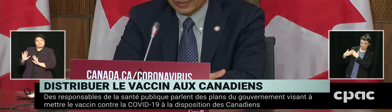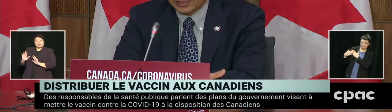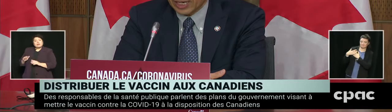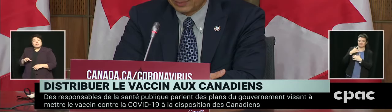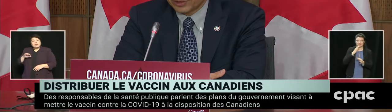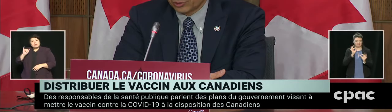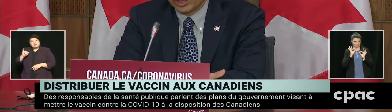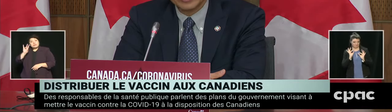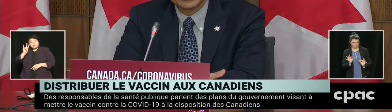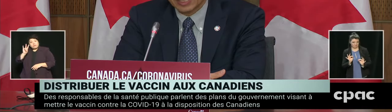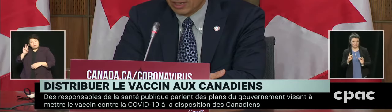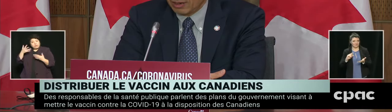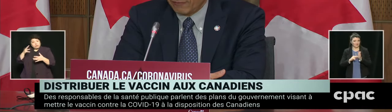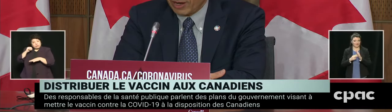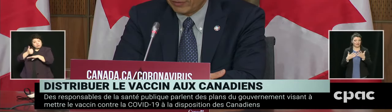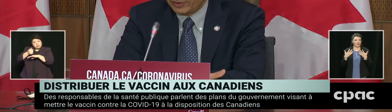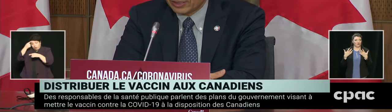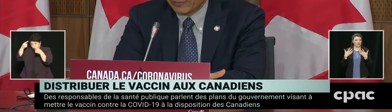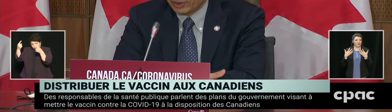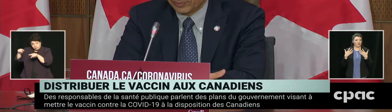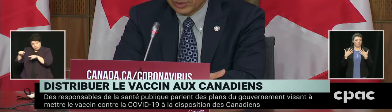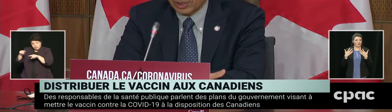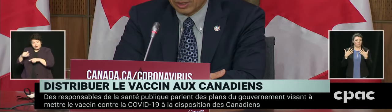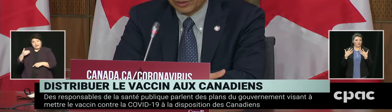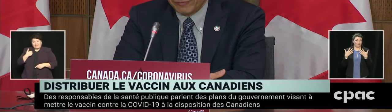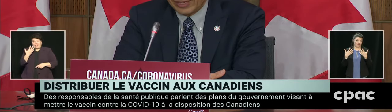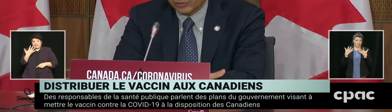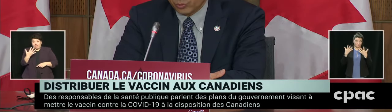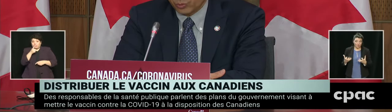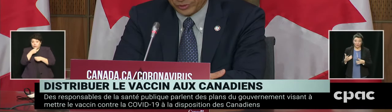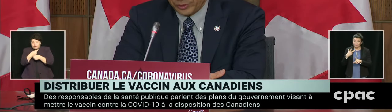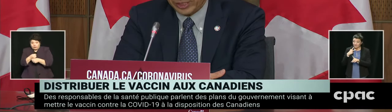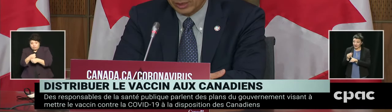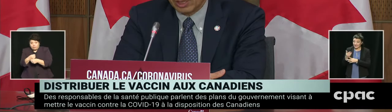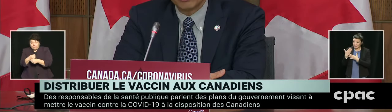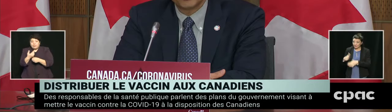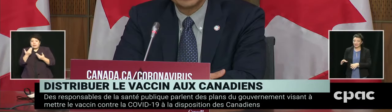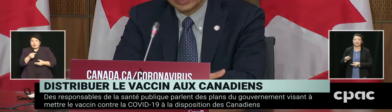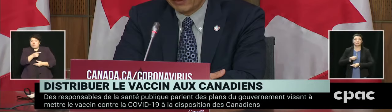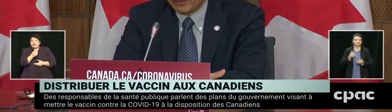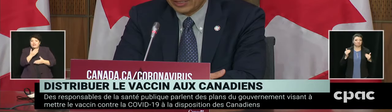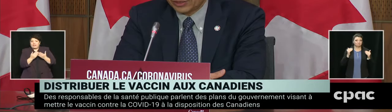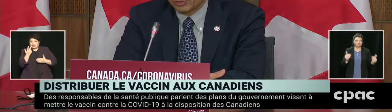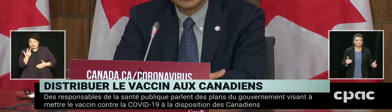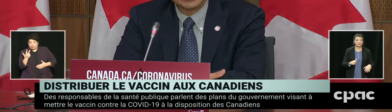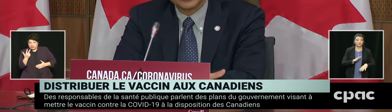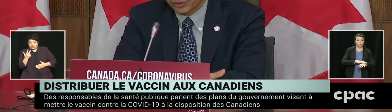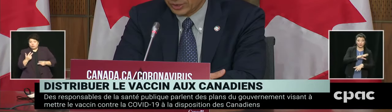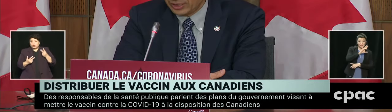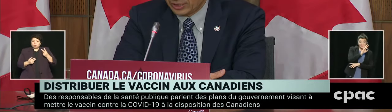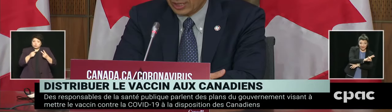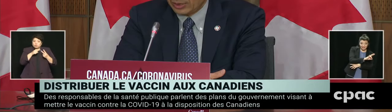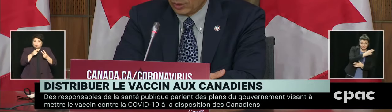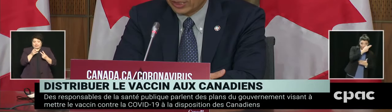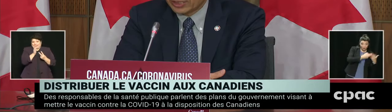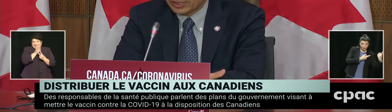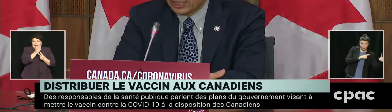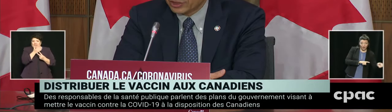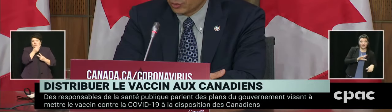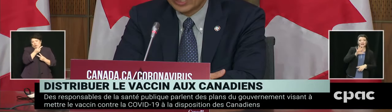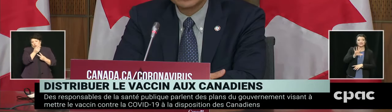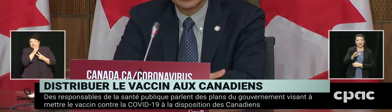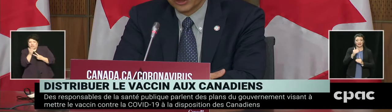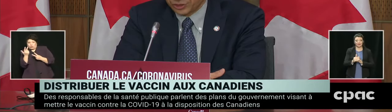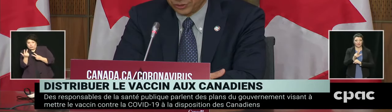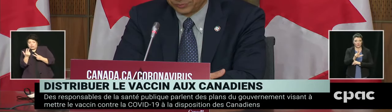Canada has established agreements, 5 of these developers are in Phase 3, 1 is in Phase 2/3, and 1 is in